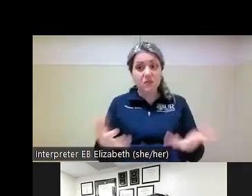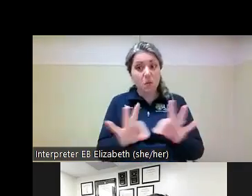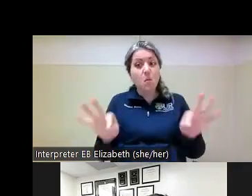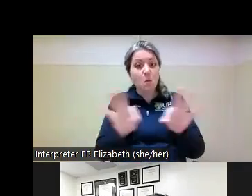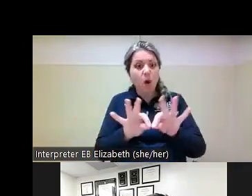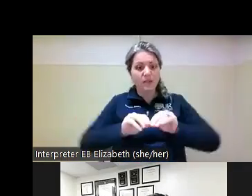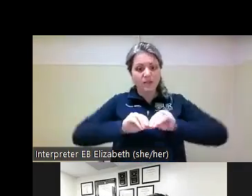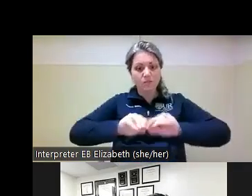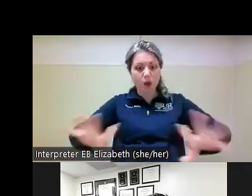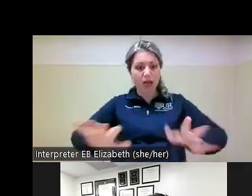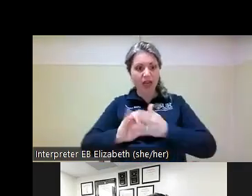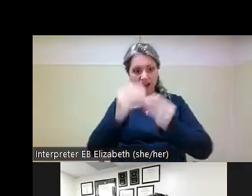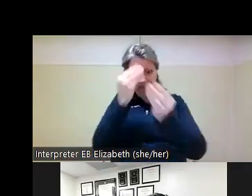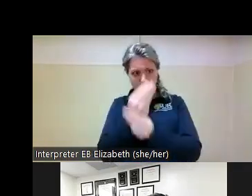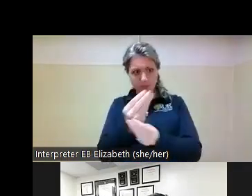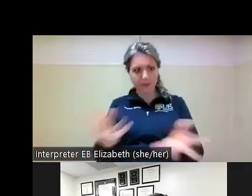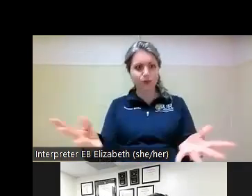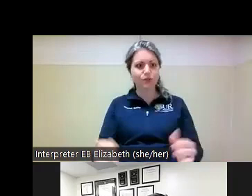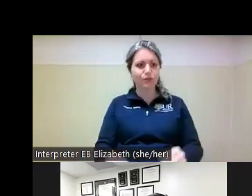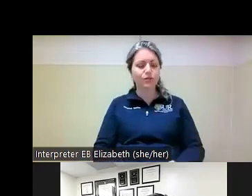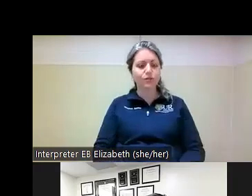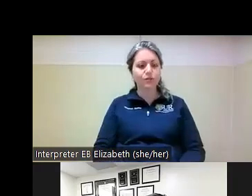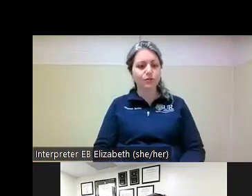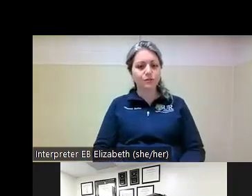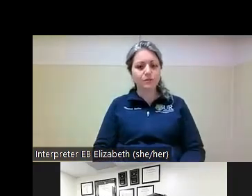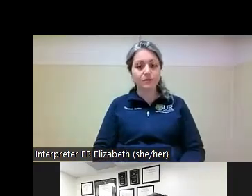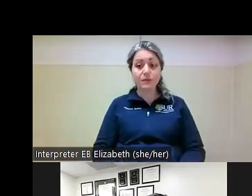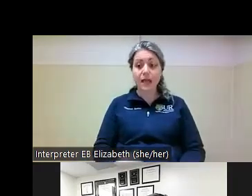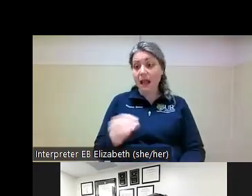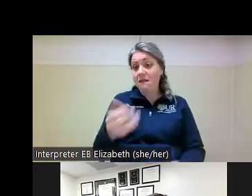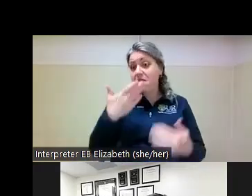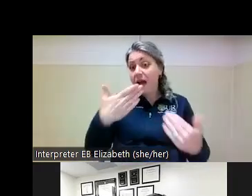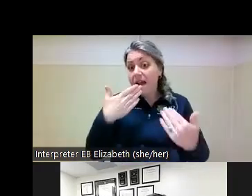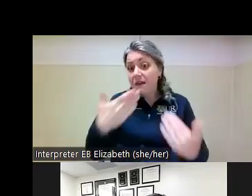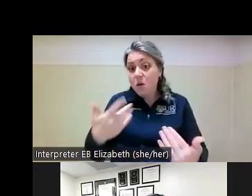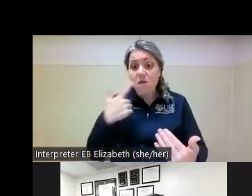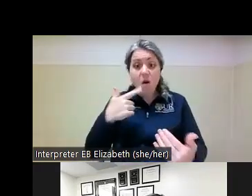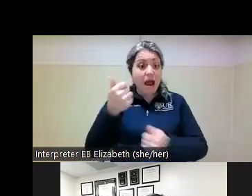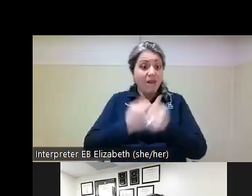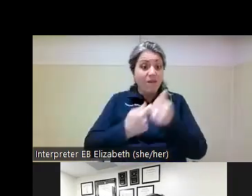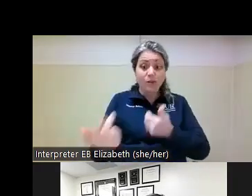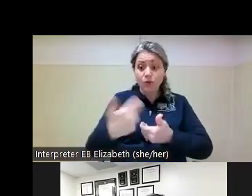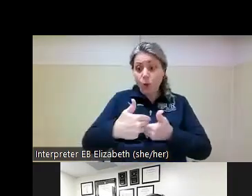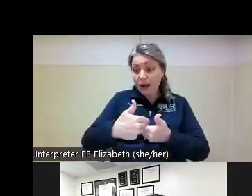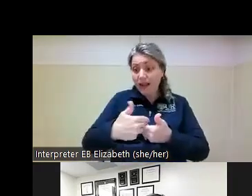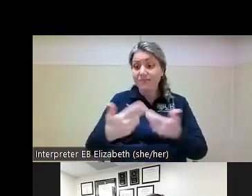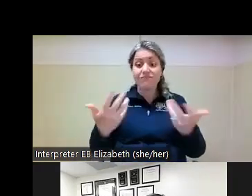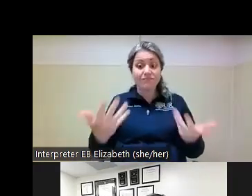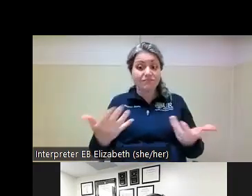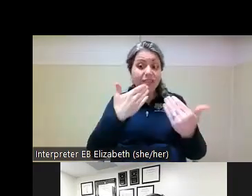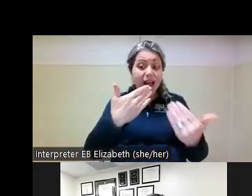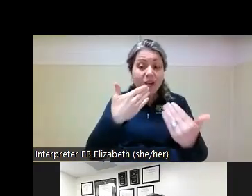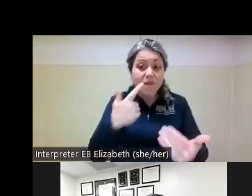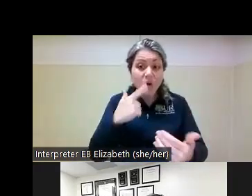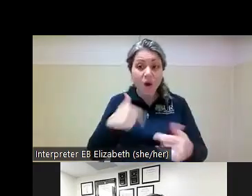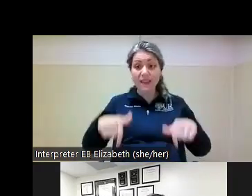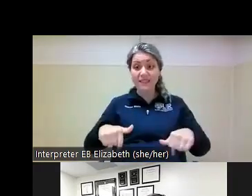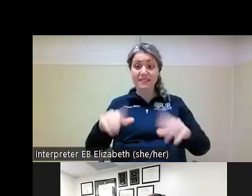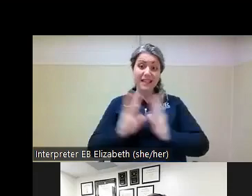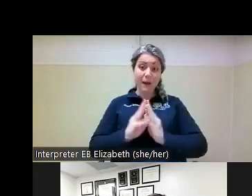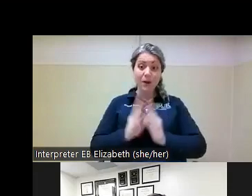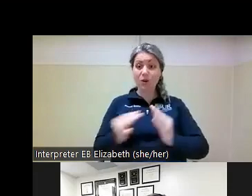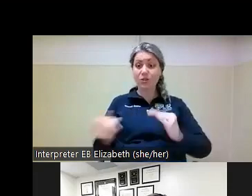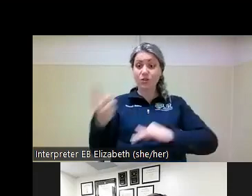the word, and thank you for everyone joining us for this seminar,